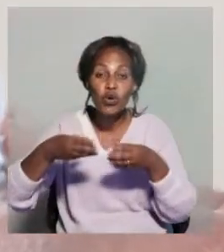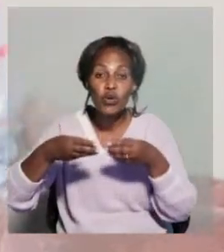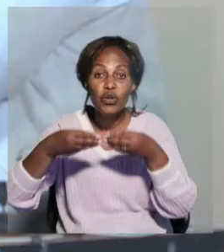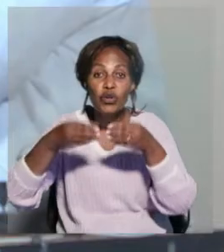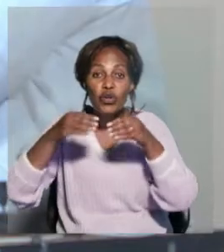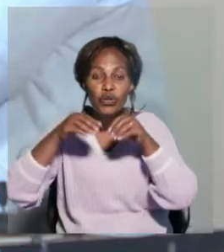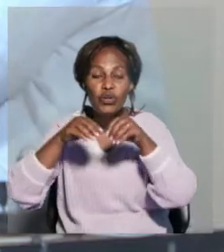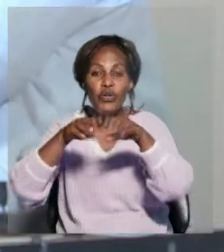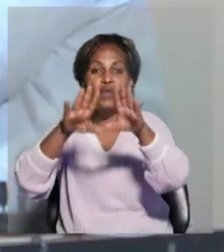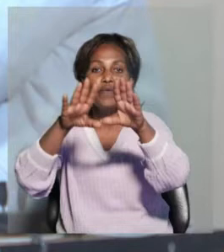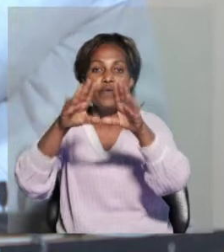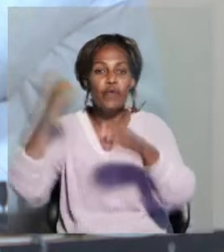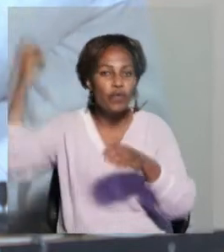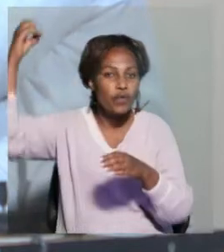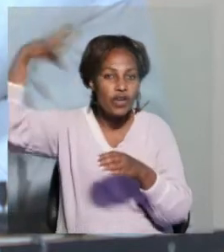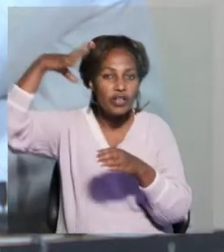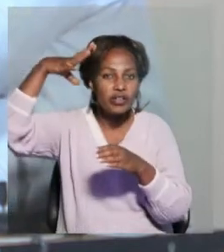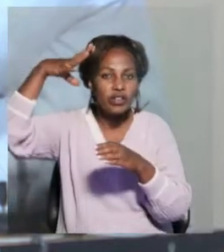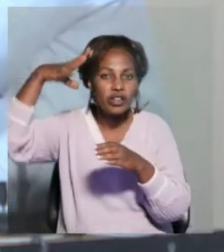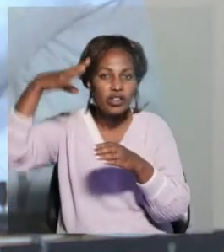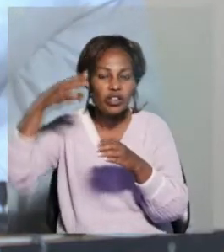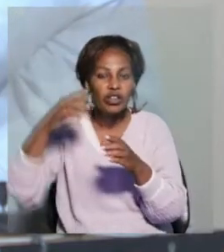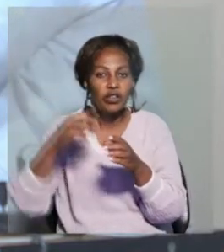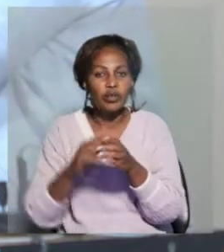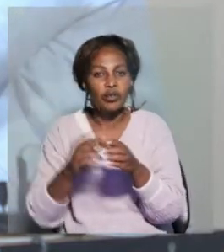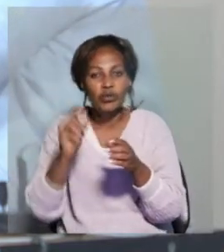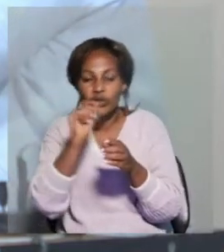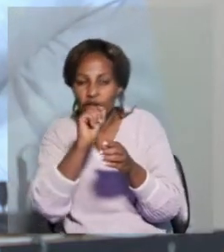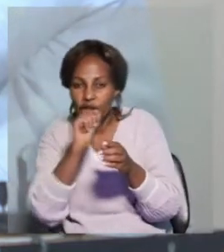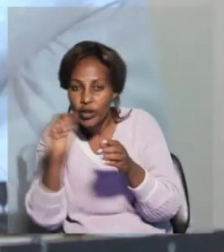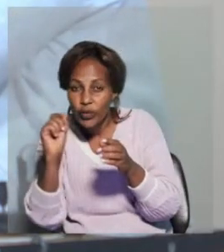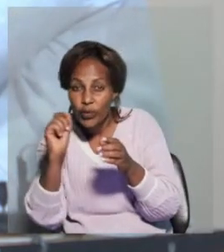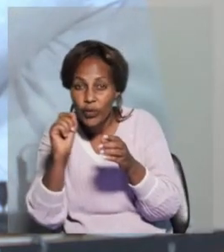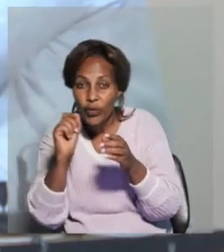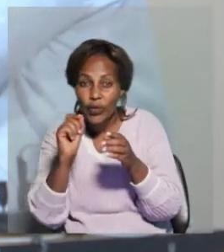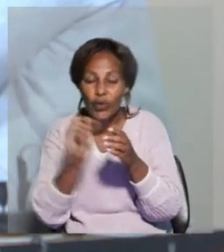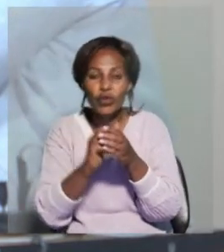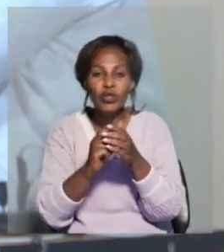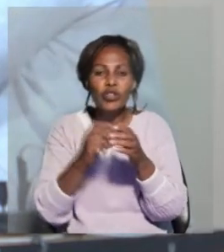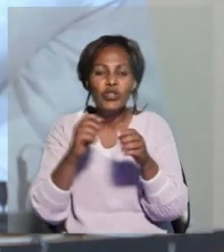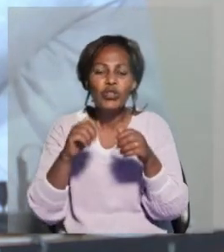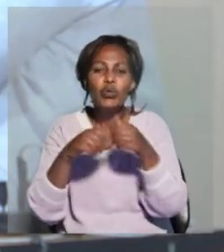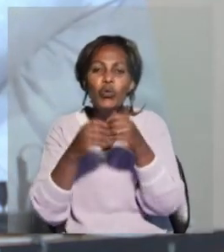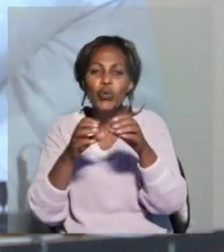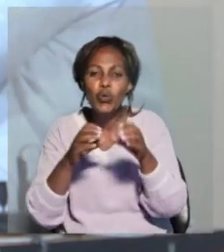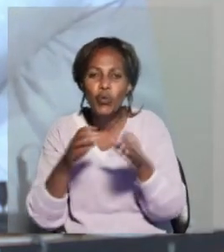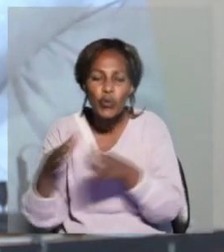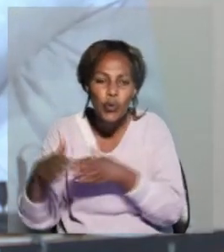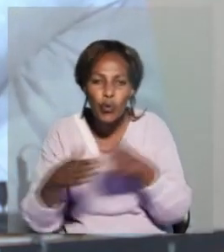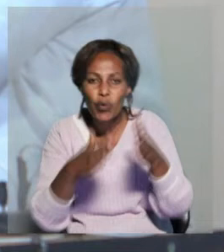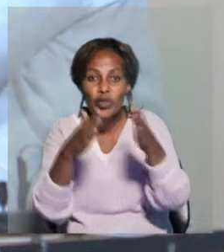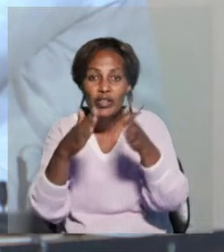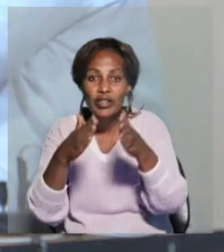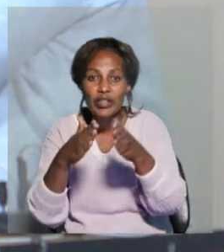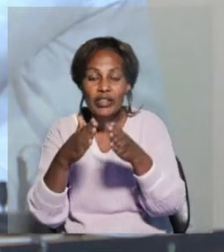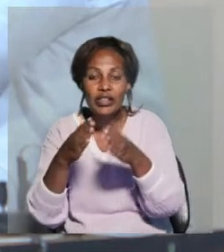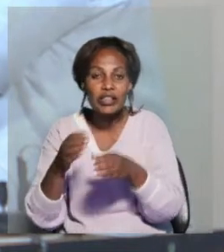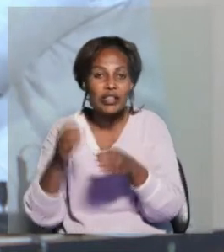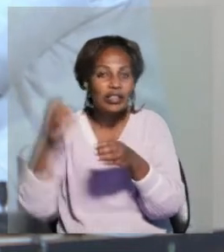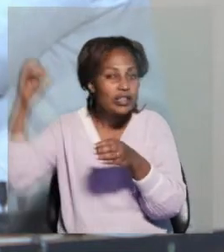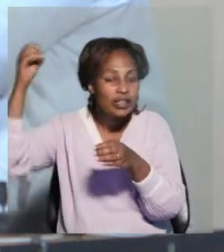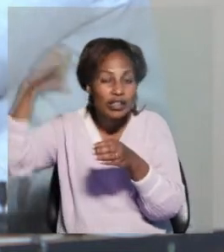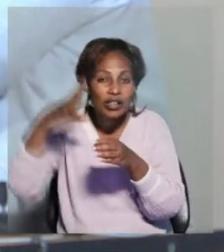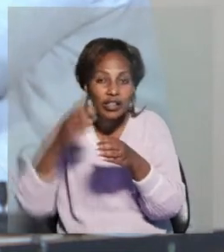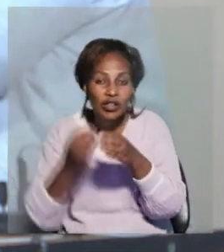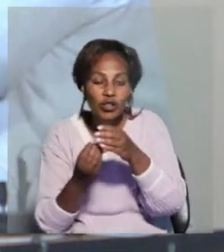light. Therefore, the mechanism by which light is emitted, this kind